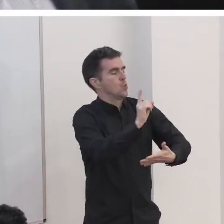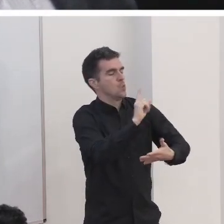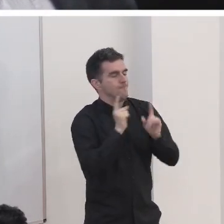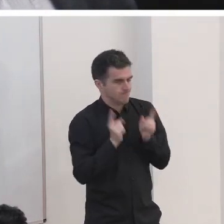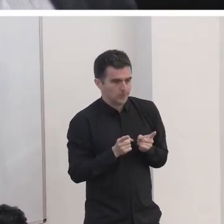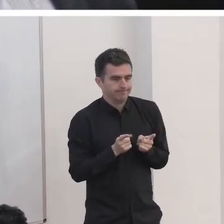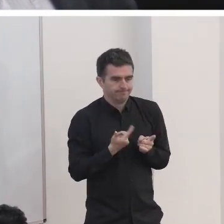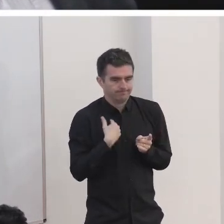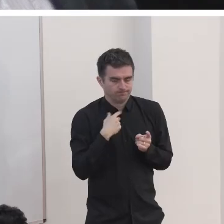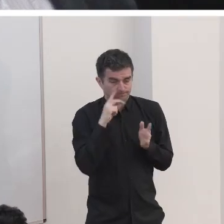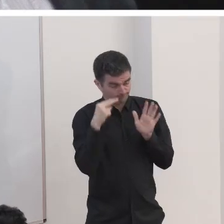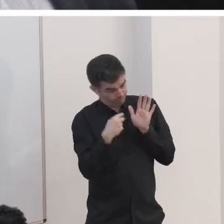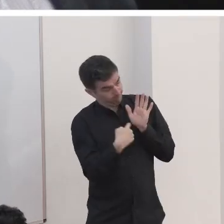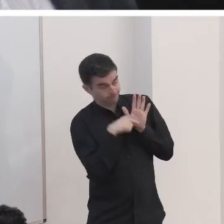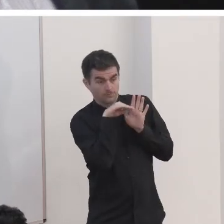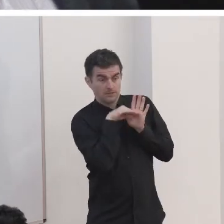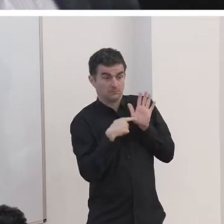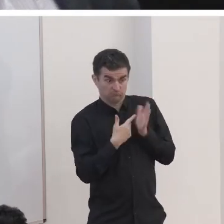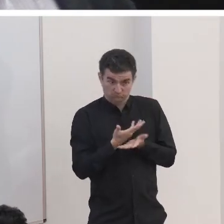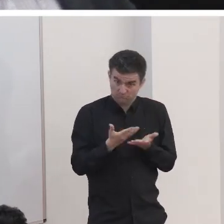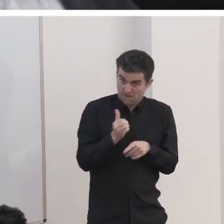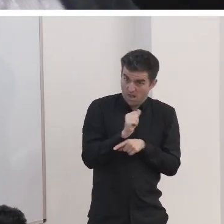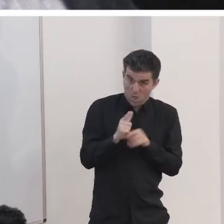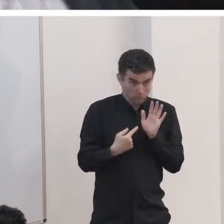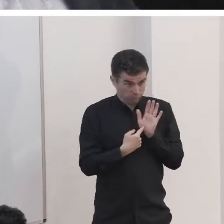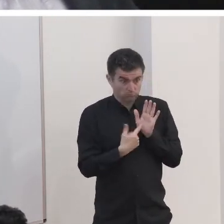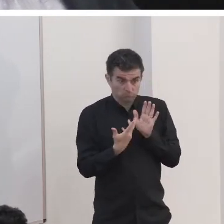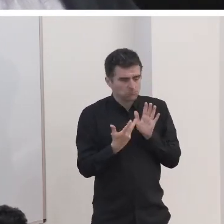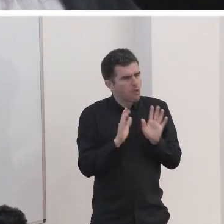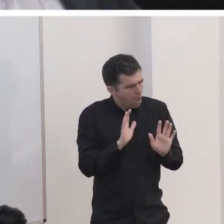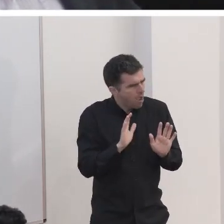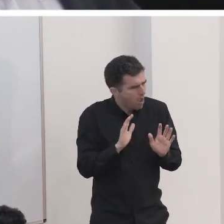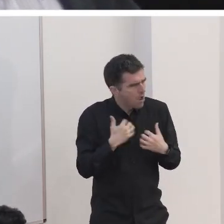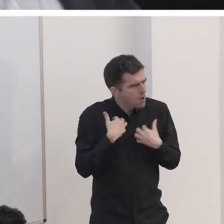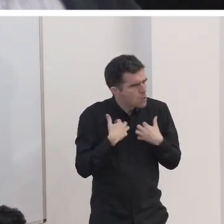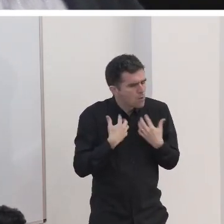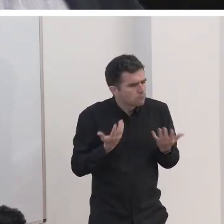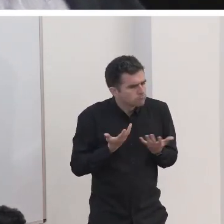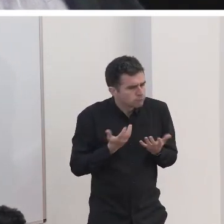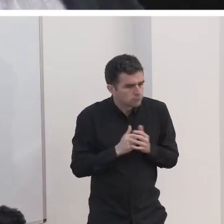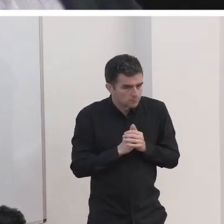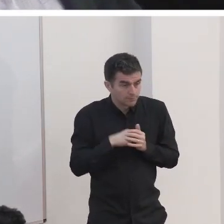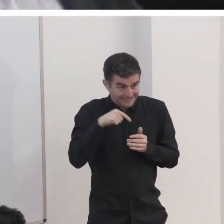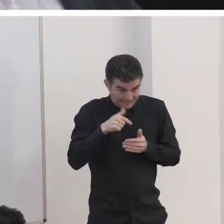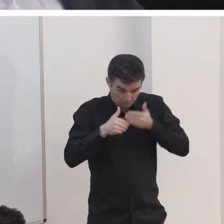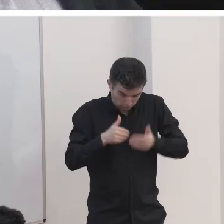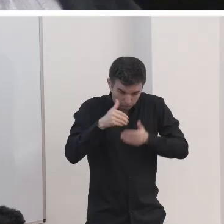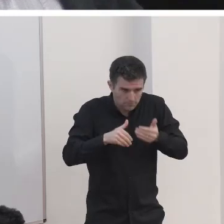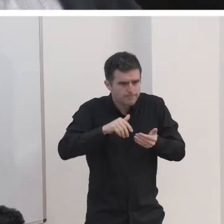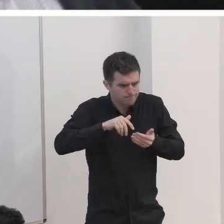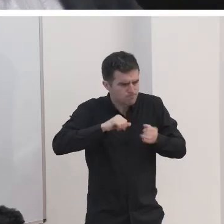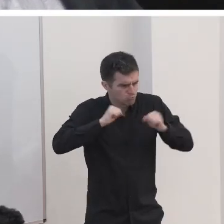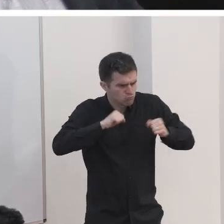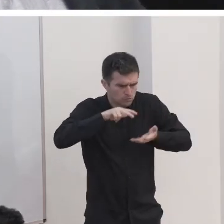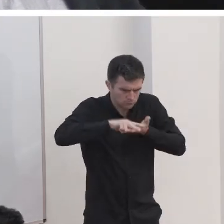revive acts? There are established, structured organization of persons with disabilities without their knowledge, without their consent.